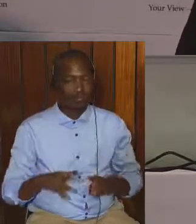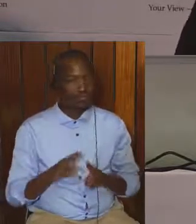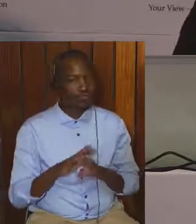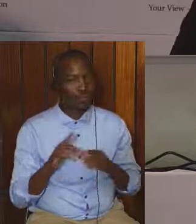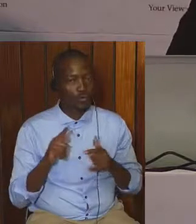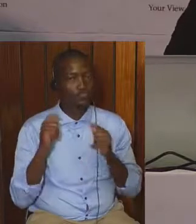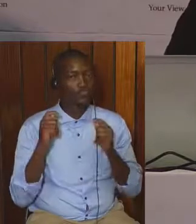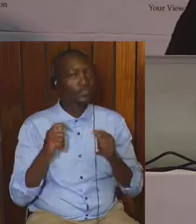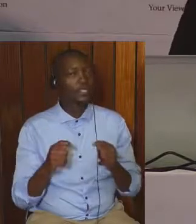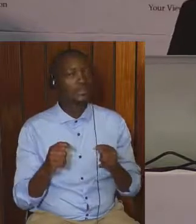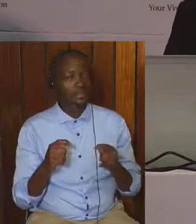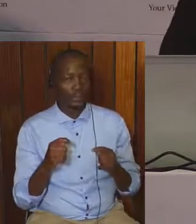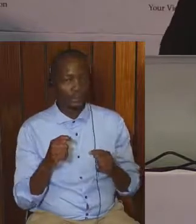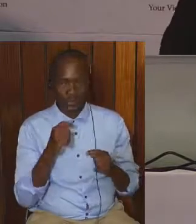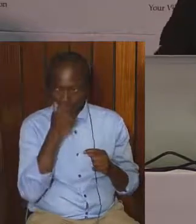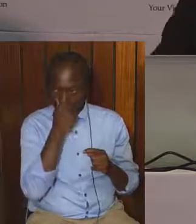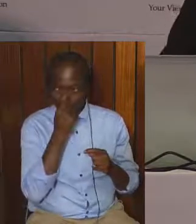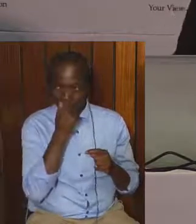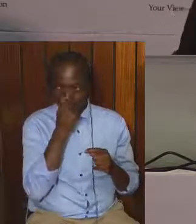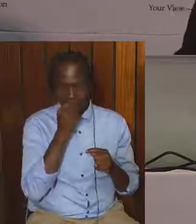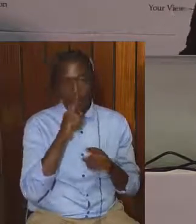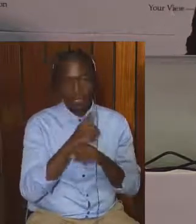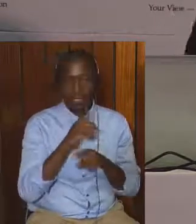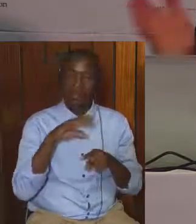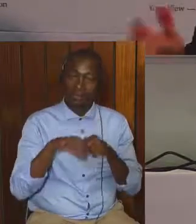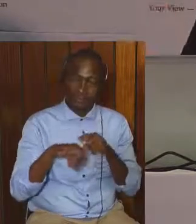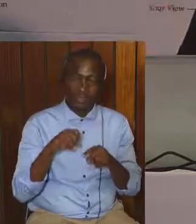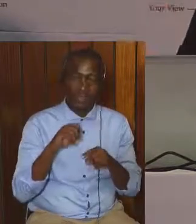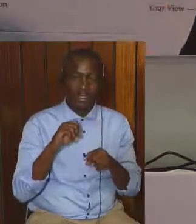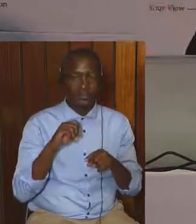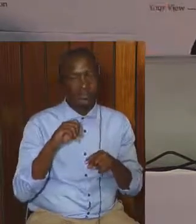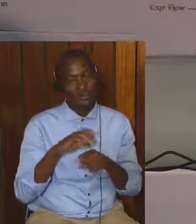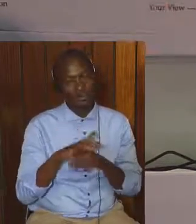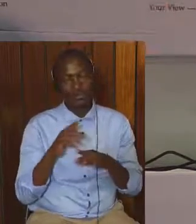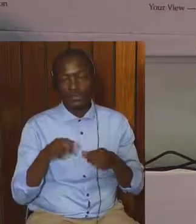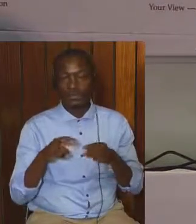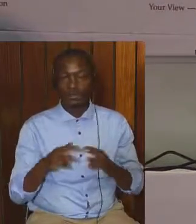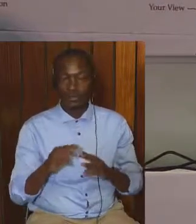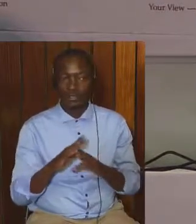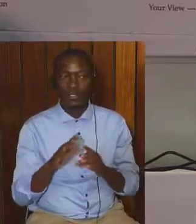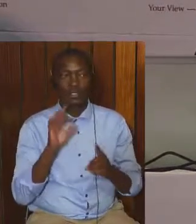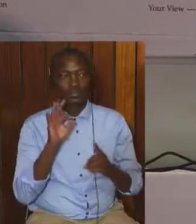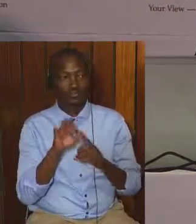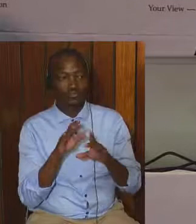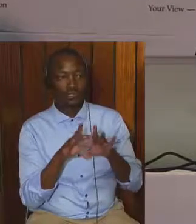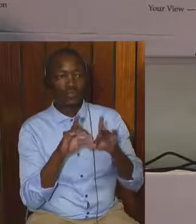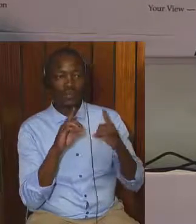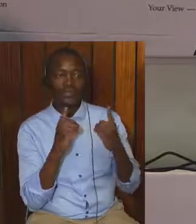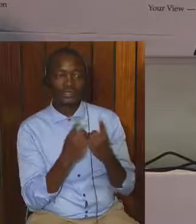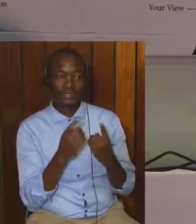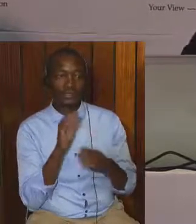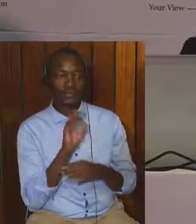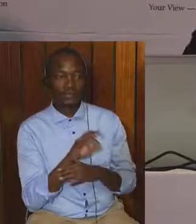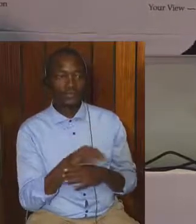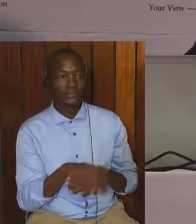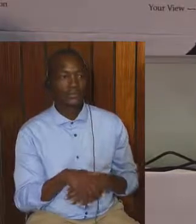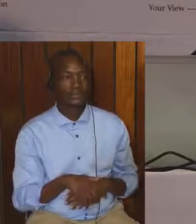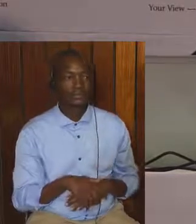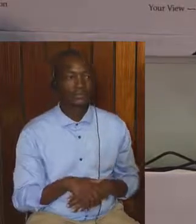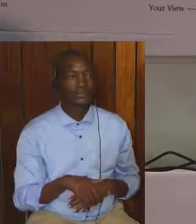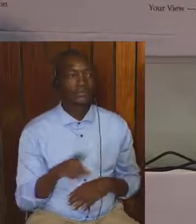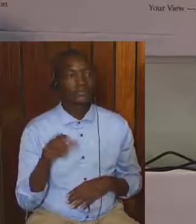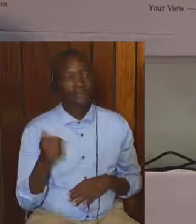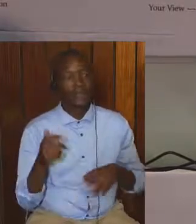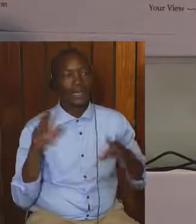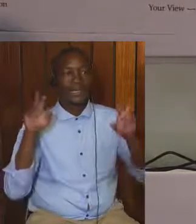Transport. So we will have to find a way of forwarding that to the relevant department. There are other matters